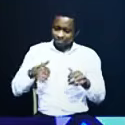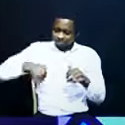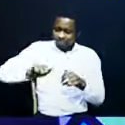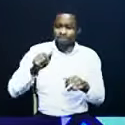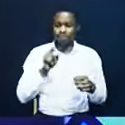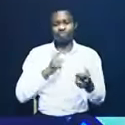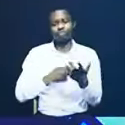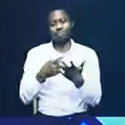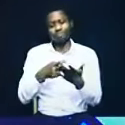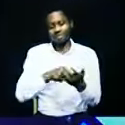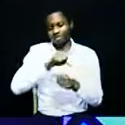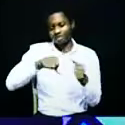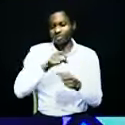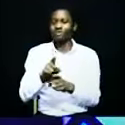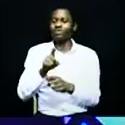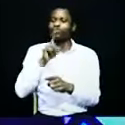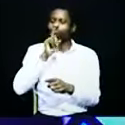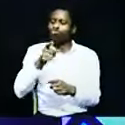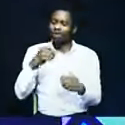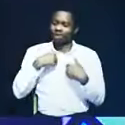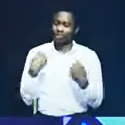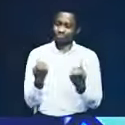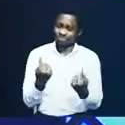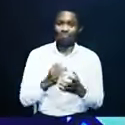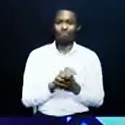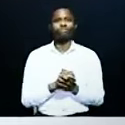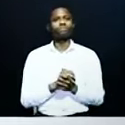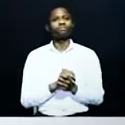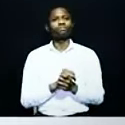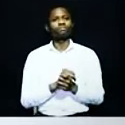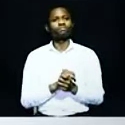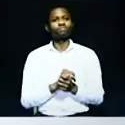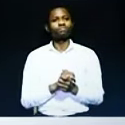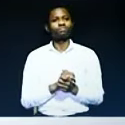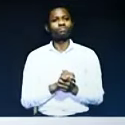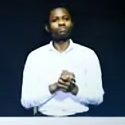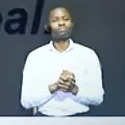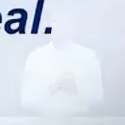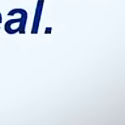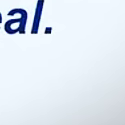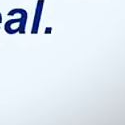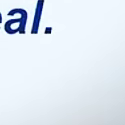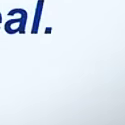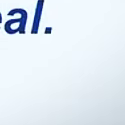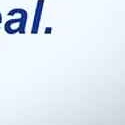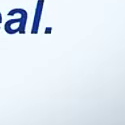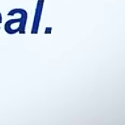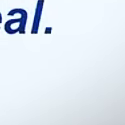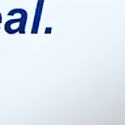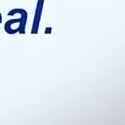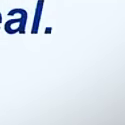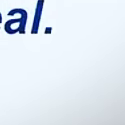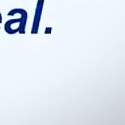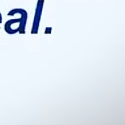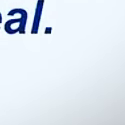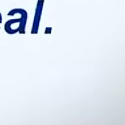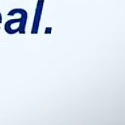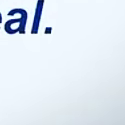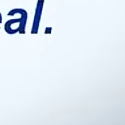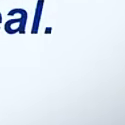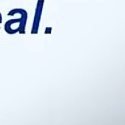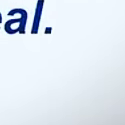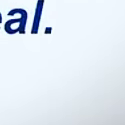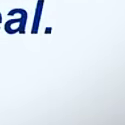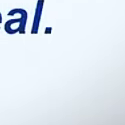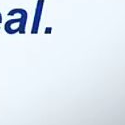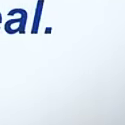implicit in the knowledge of the reality of sin is the admission that Satan is real. So